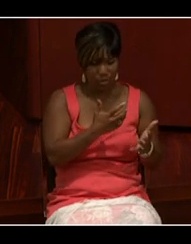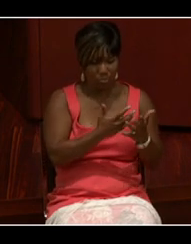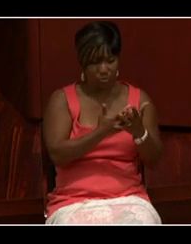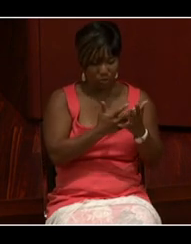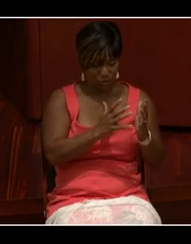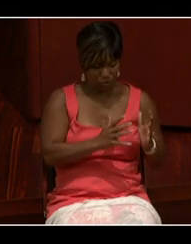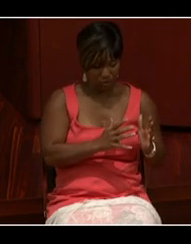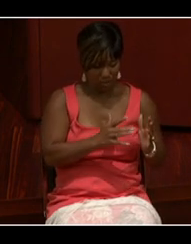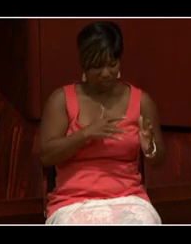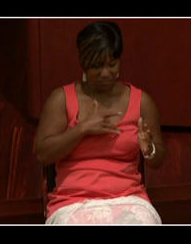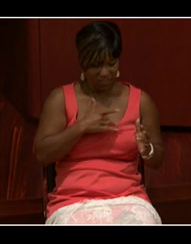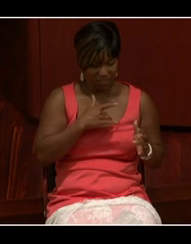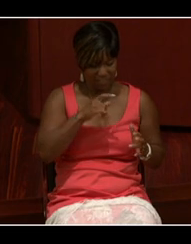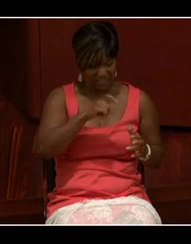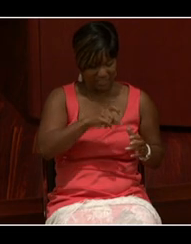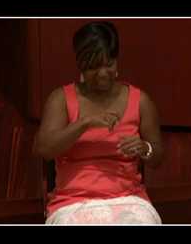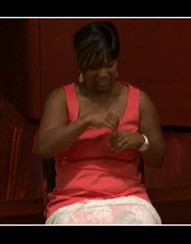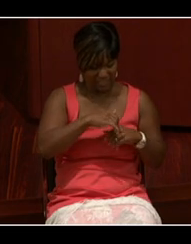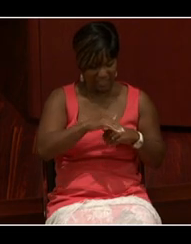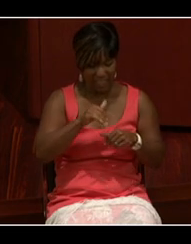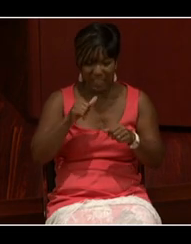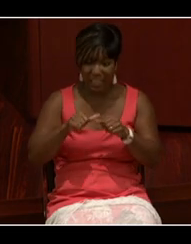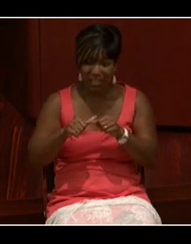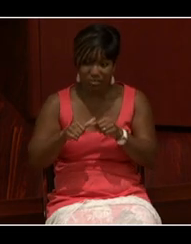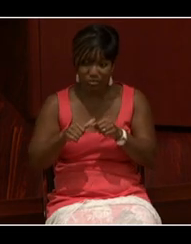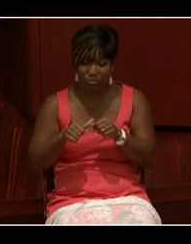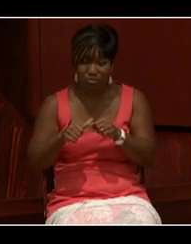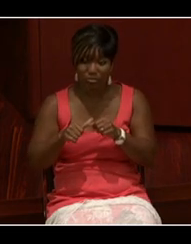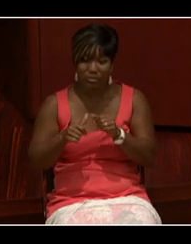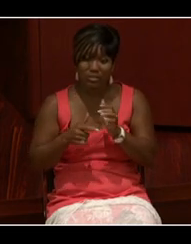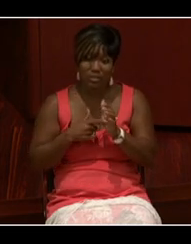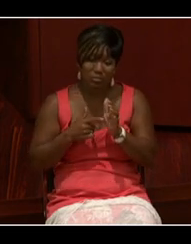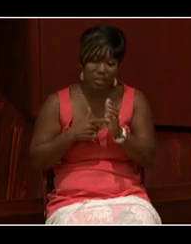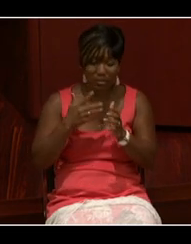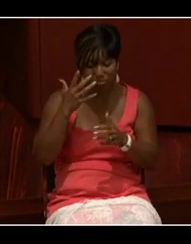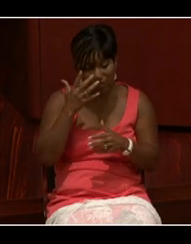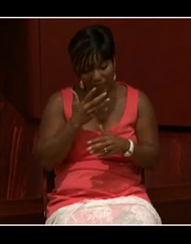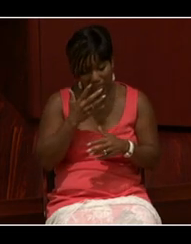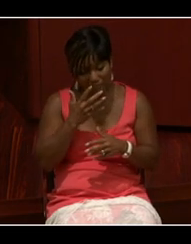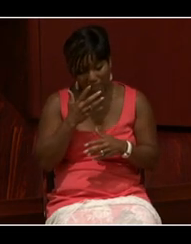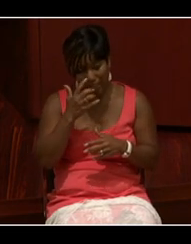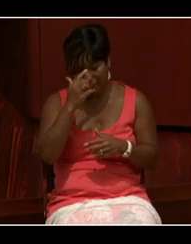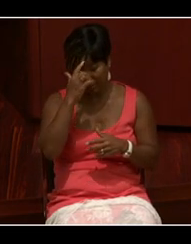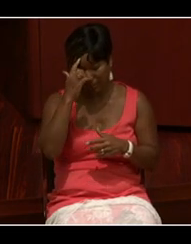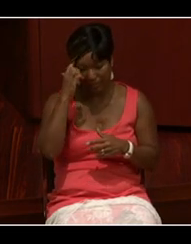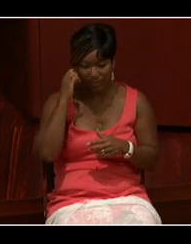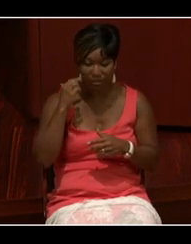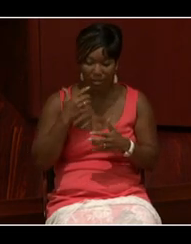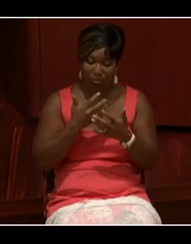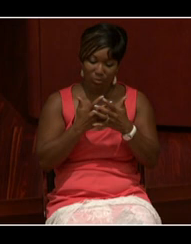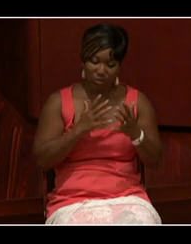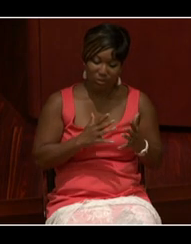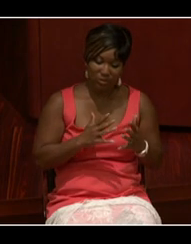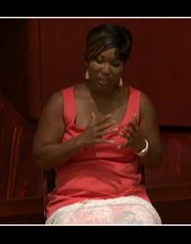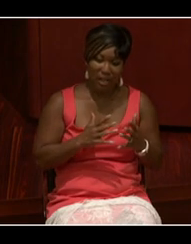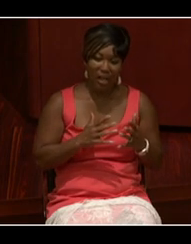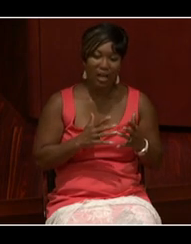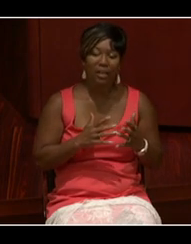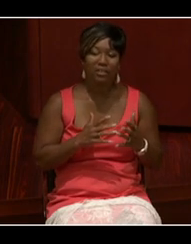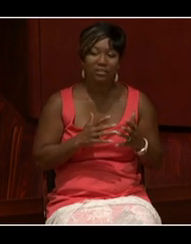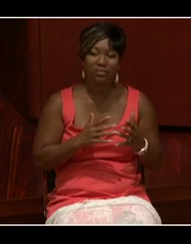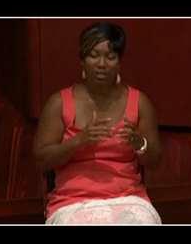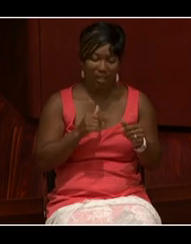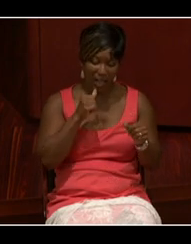actually felt the need to send letters to. Sometimes these can be kind of sad as well when a prisoner has a correspondence log that is